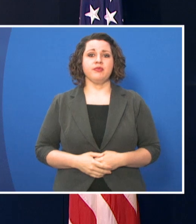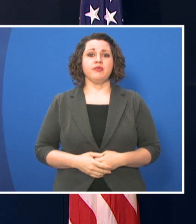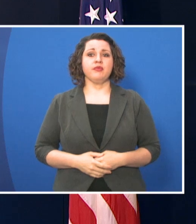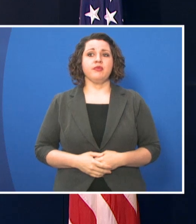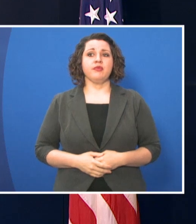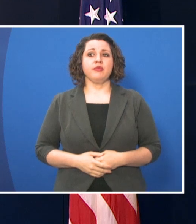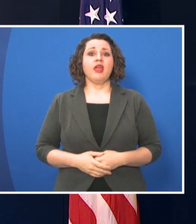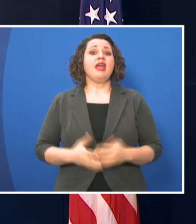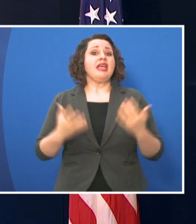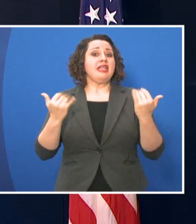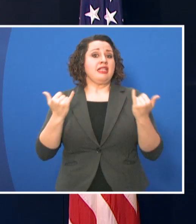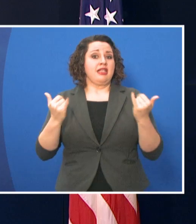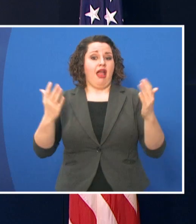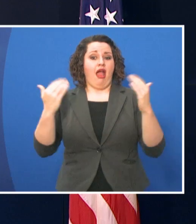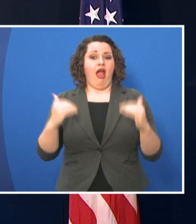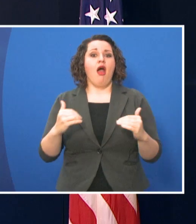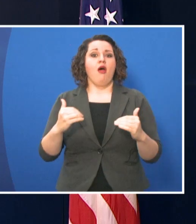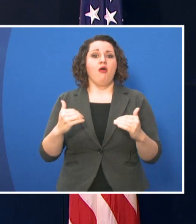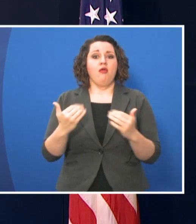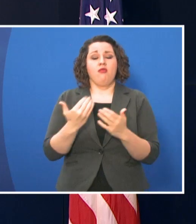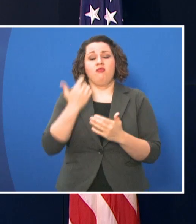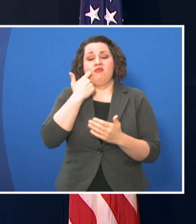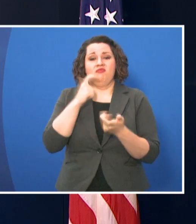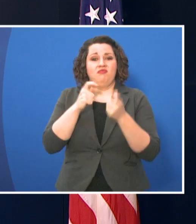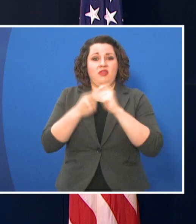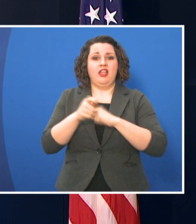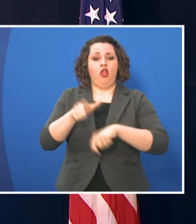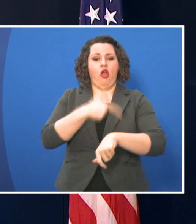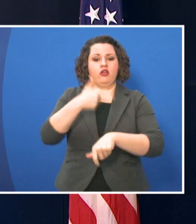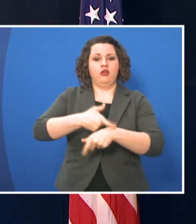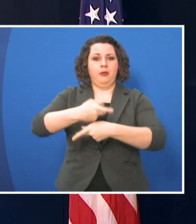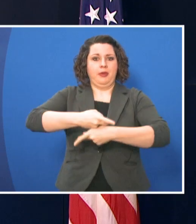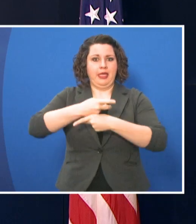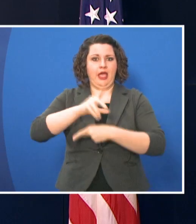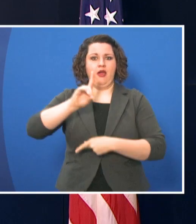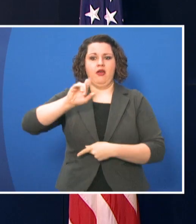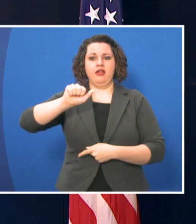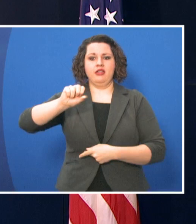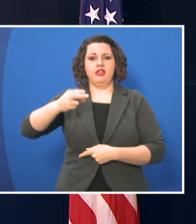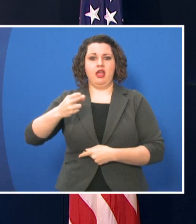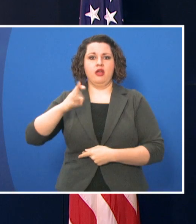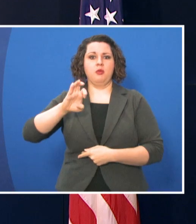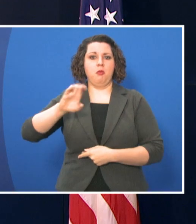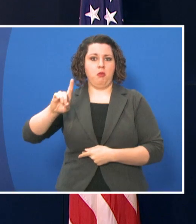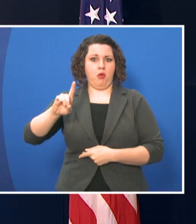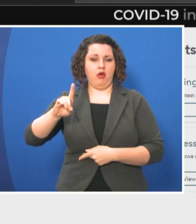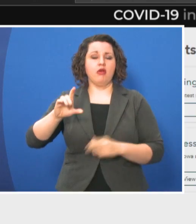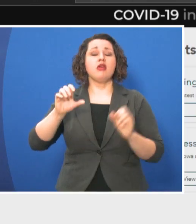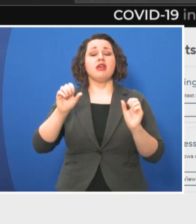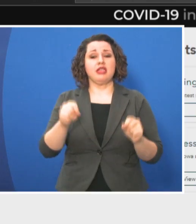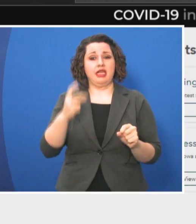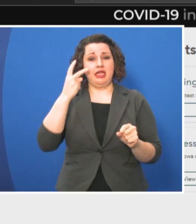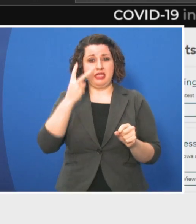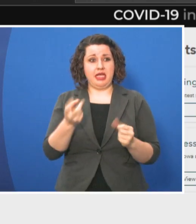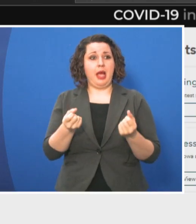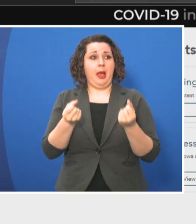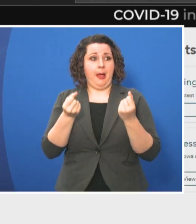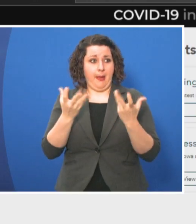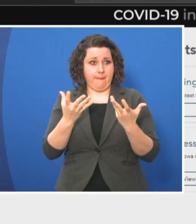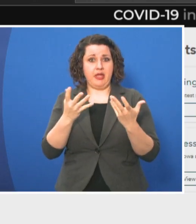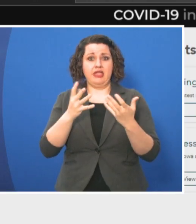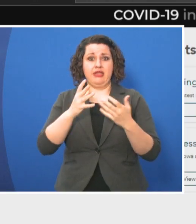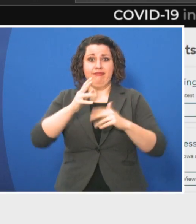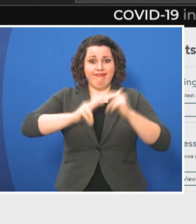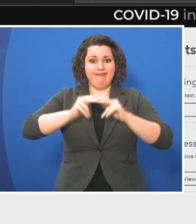Next, let's take a look at the newly revised long-term care dashboard. Here you can track the number of reported